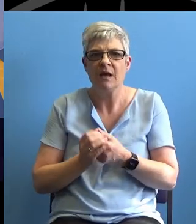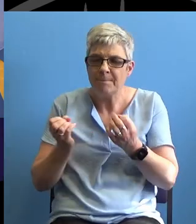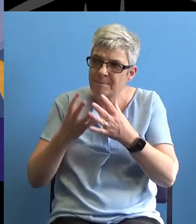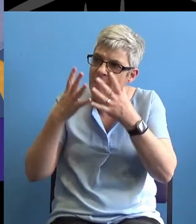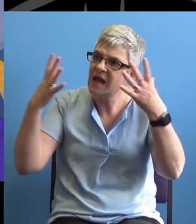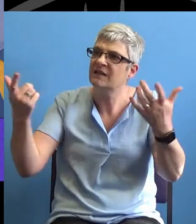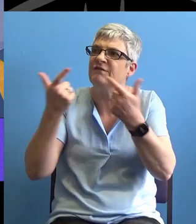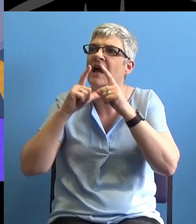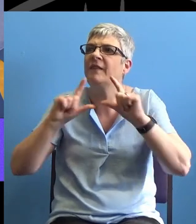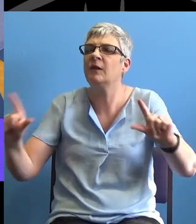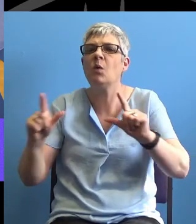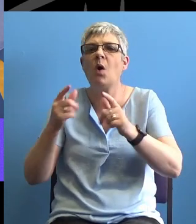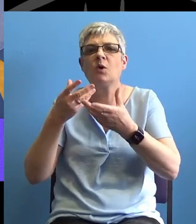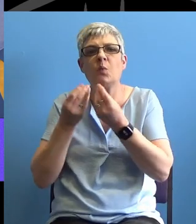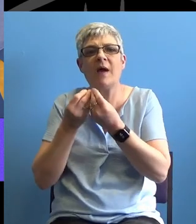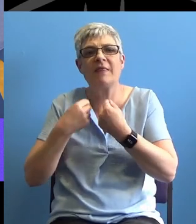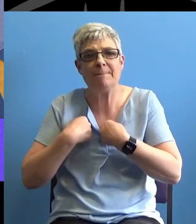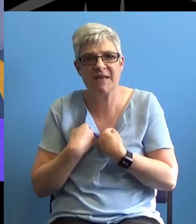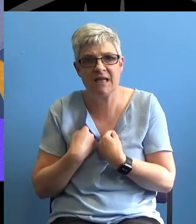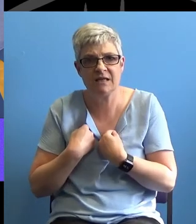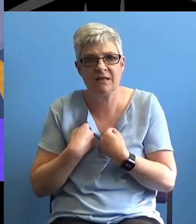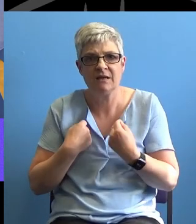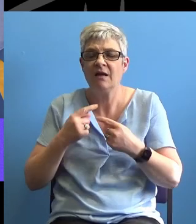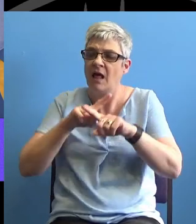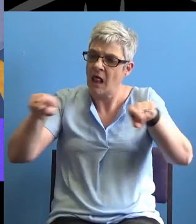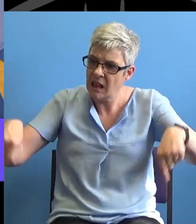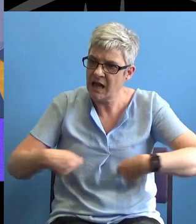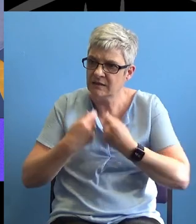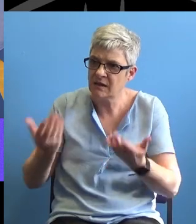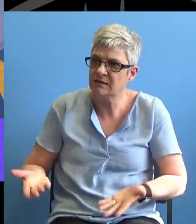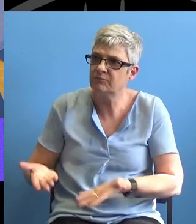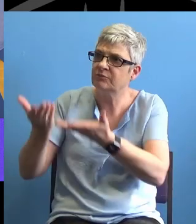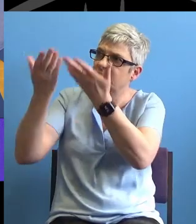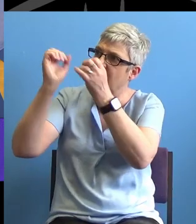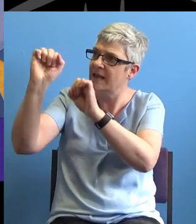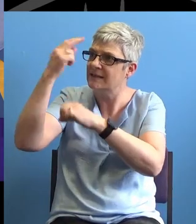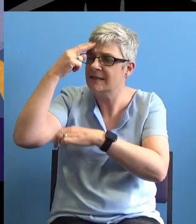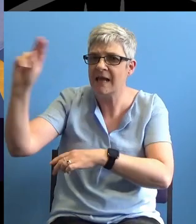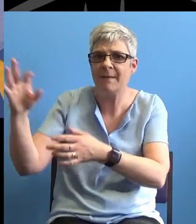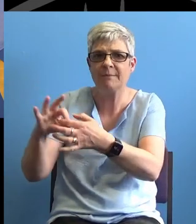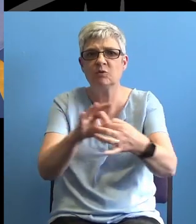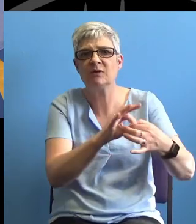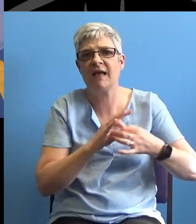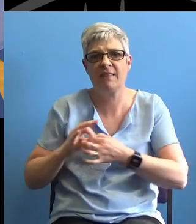Magnify the Lord with me. Let us exalt his name together.